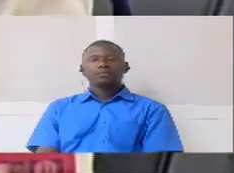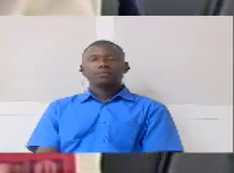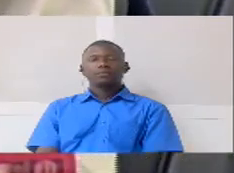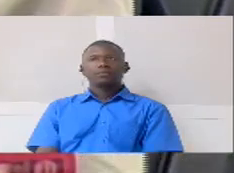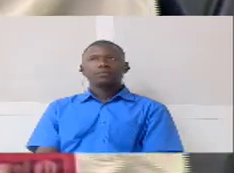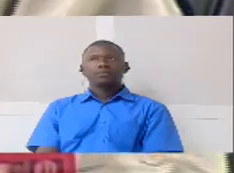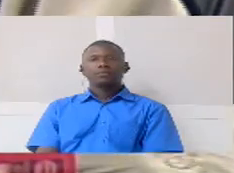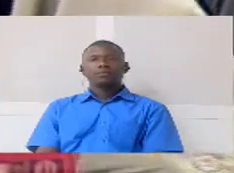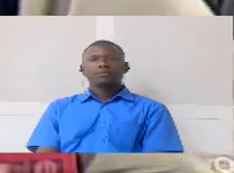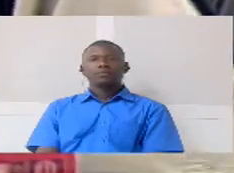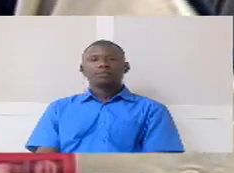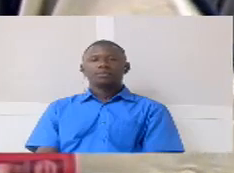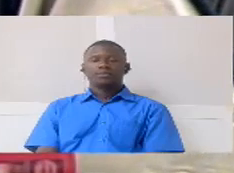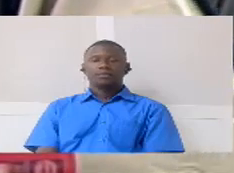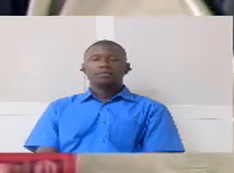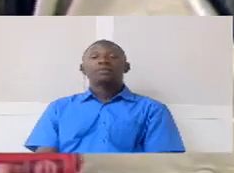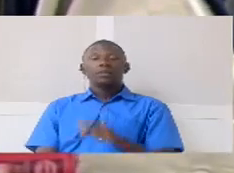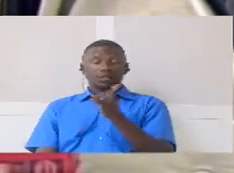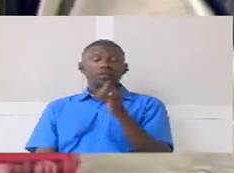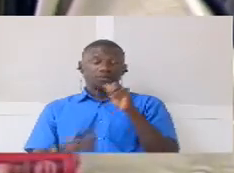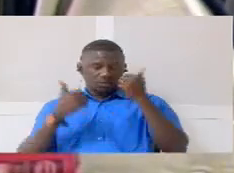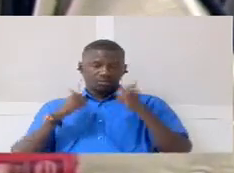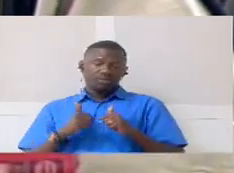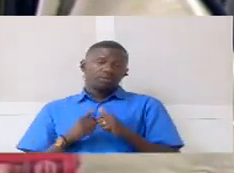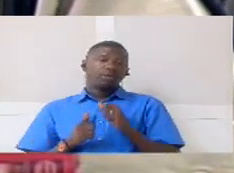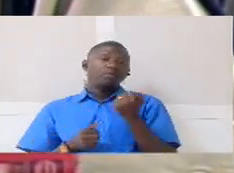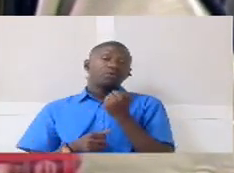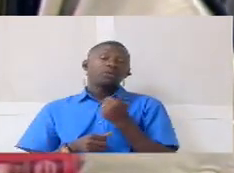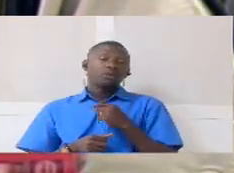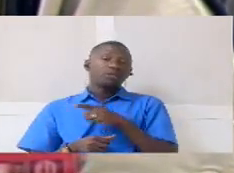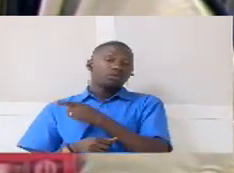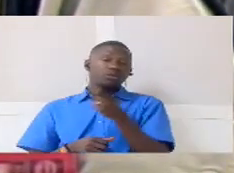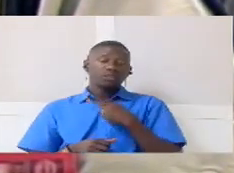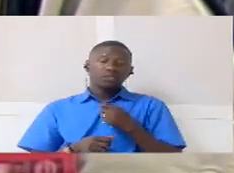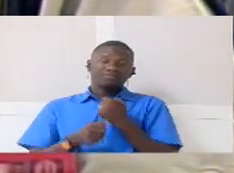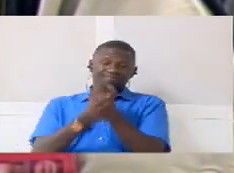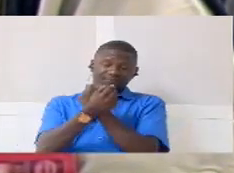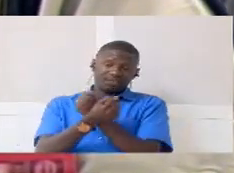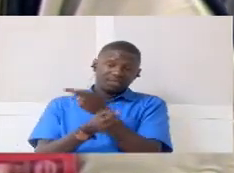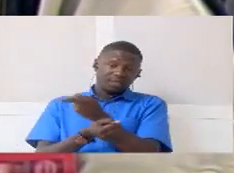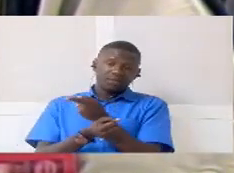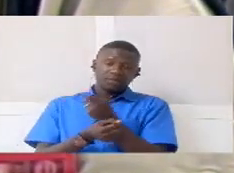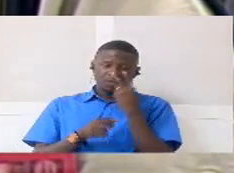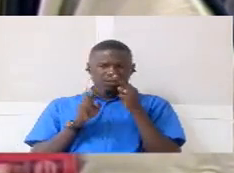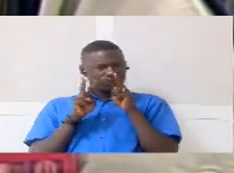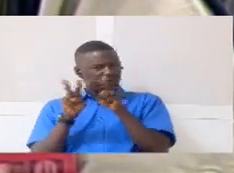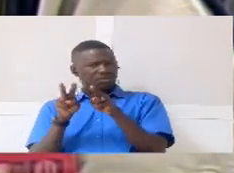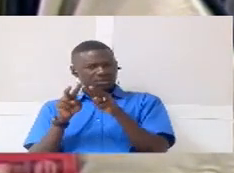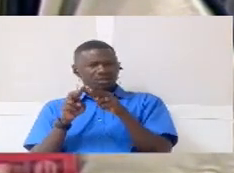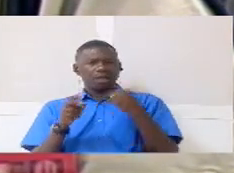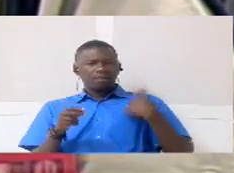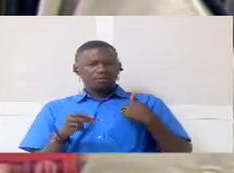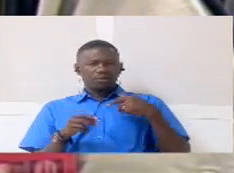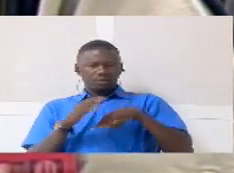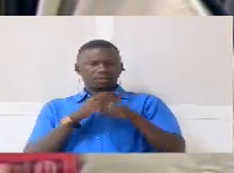ode kala ku ijirintino that could have been the case because those that were incarcerated in prison were seen by those in government as